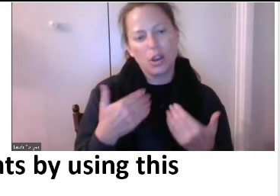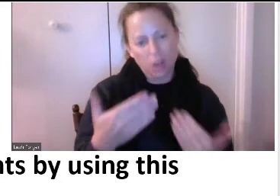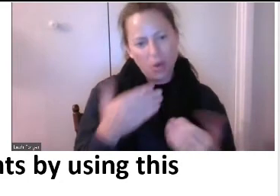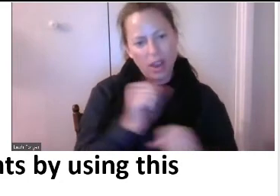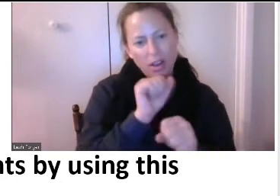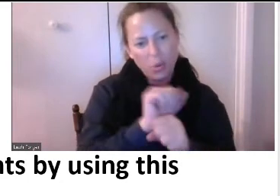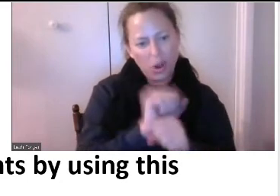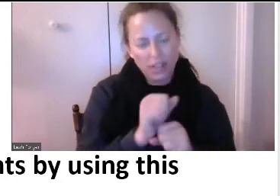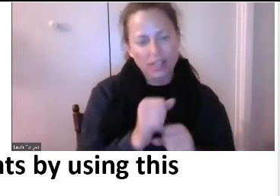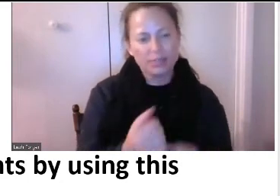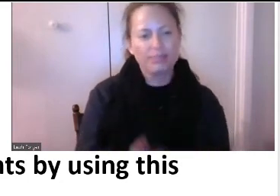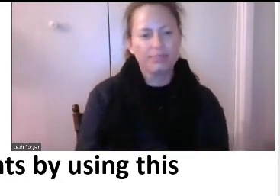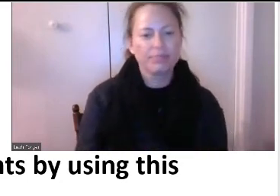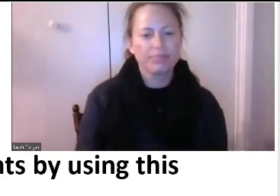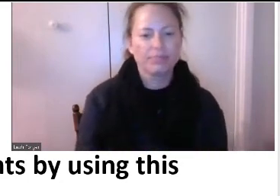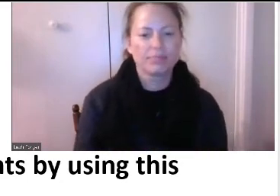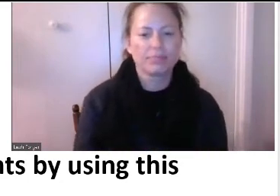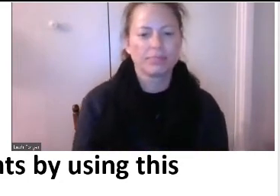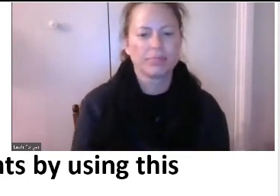ahead.